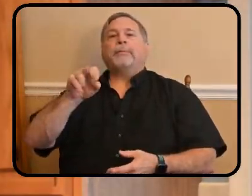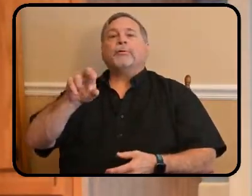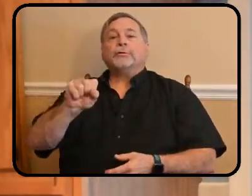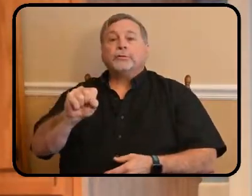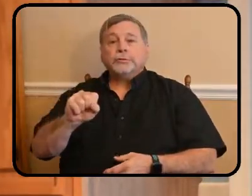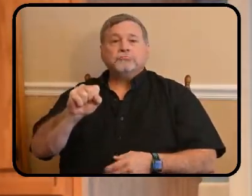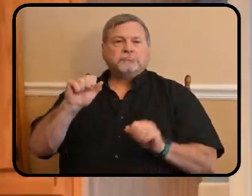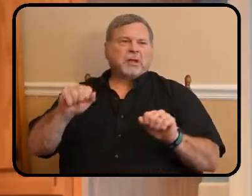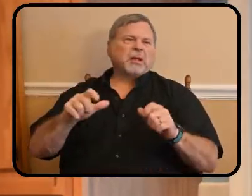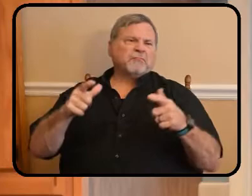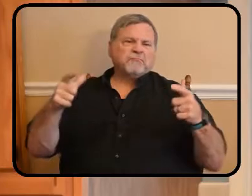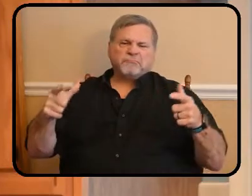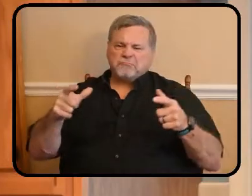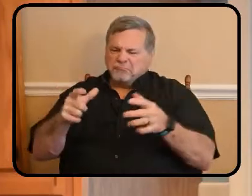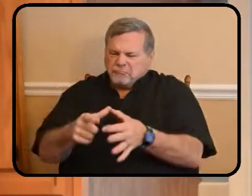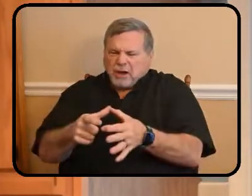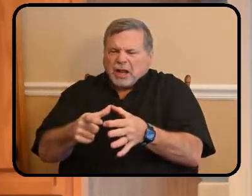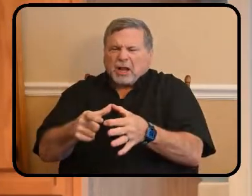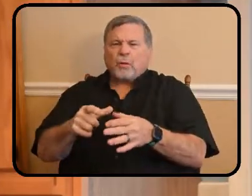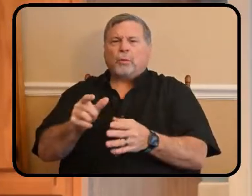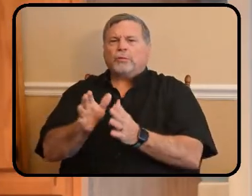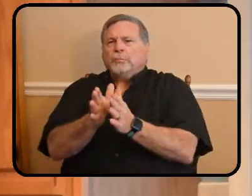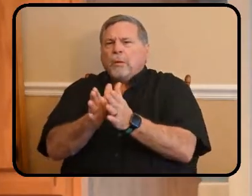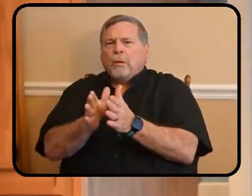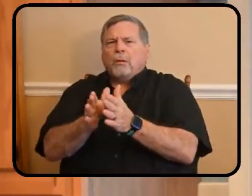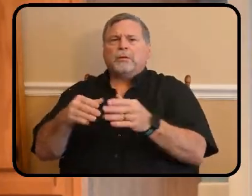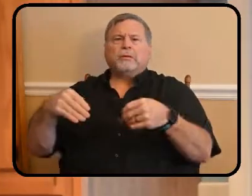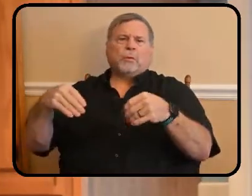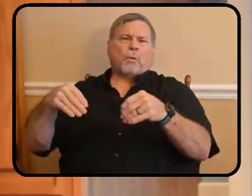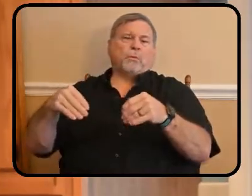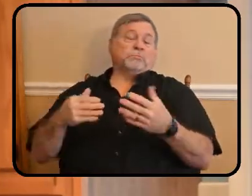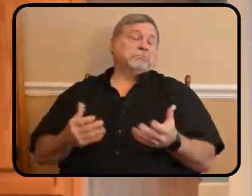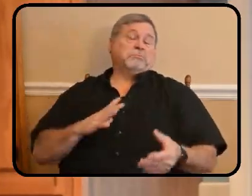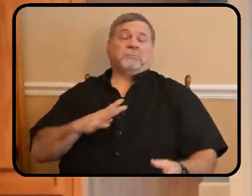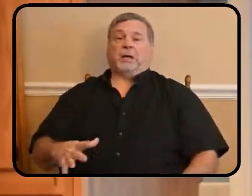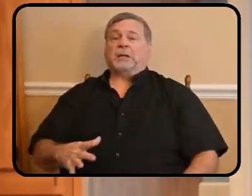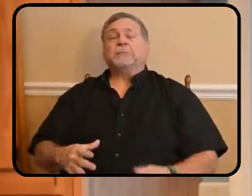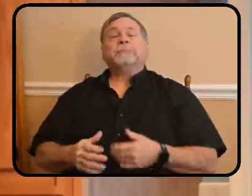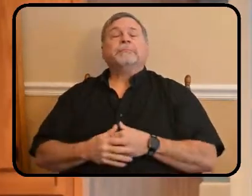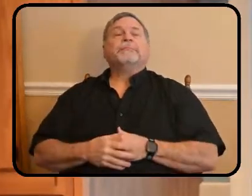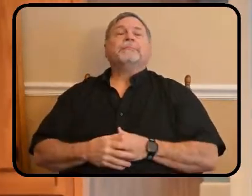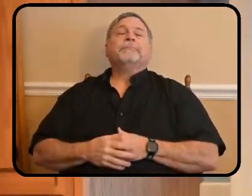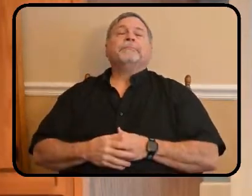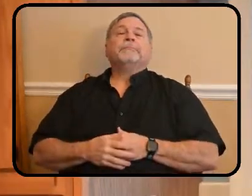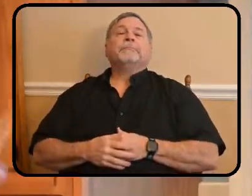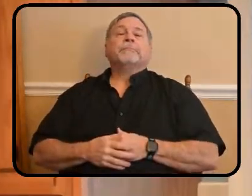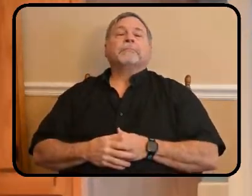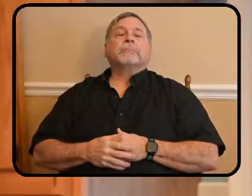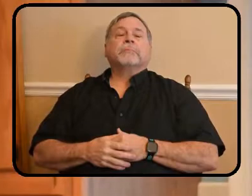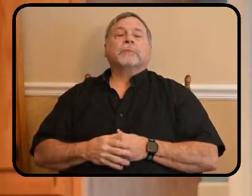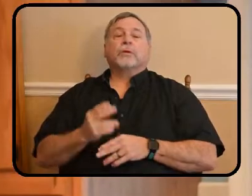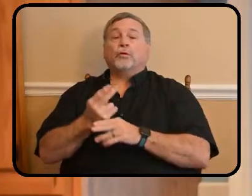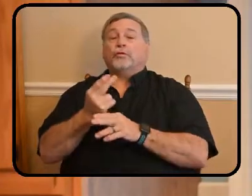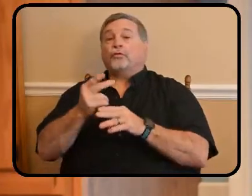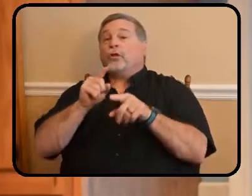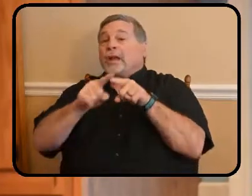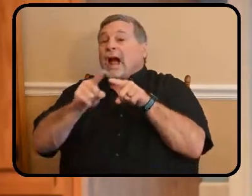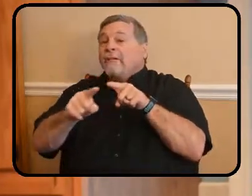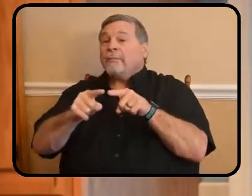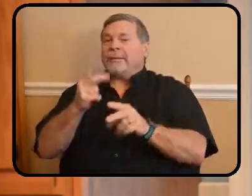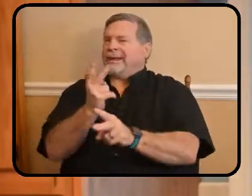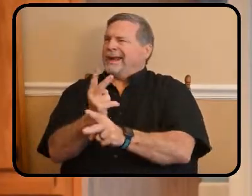get regular sized peppers. I happen to be at the store and they had these small ones, so I went ahead and got them. Now when you use your knife, be